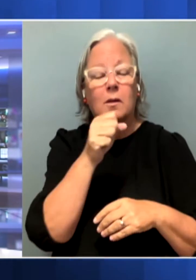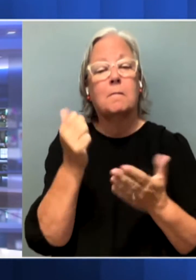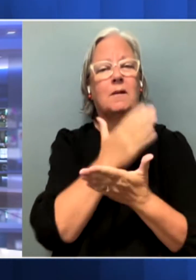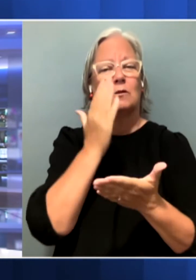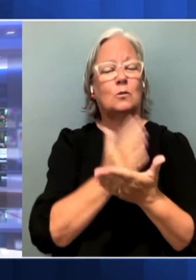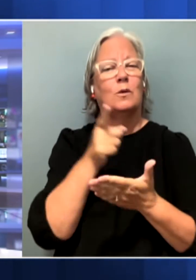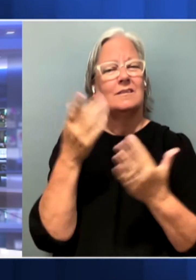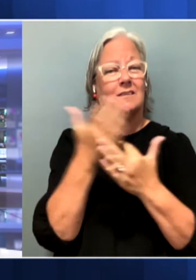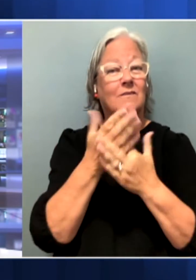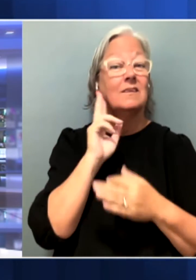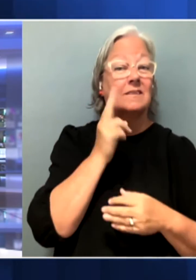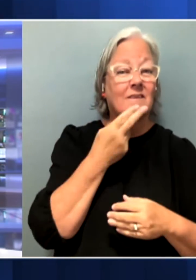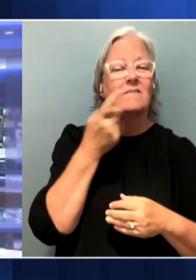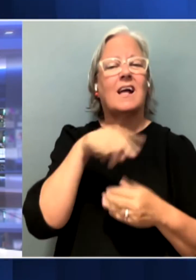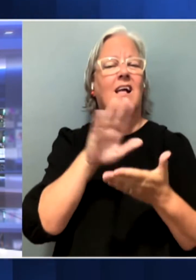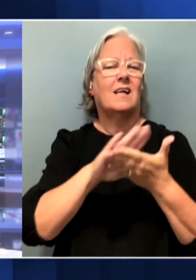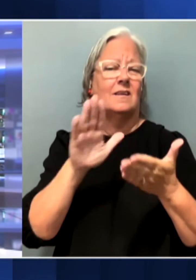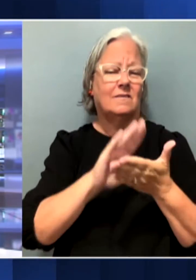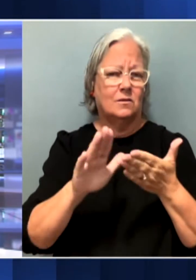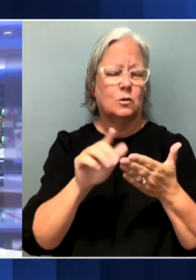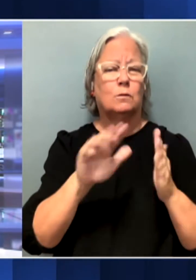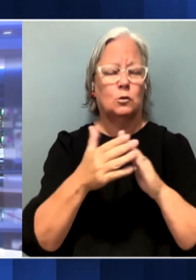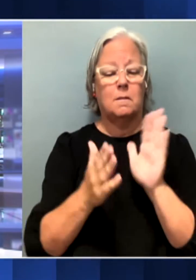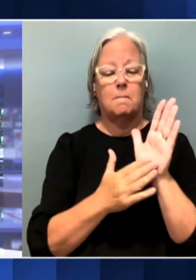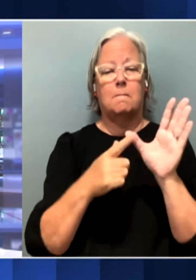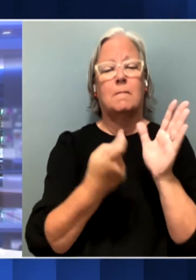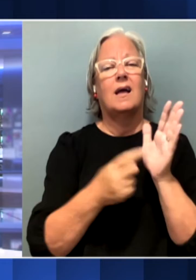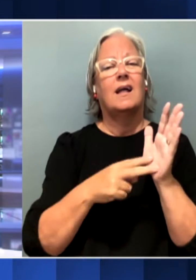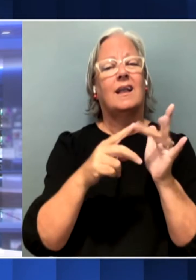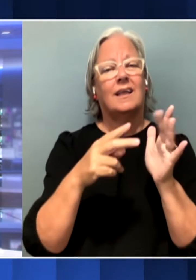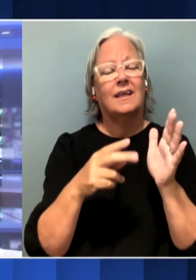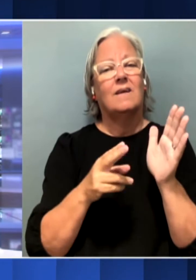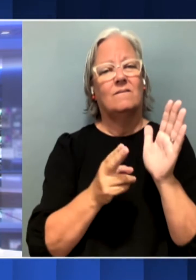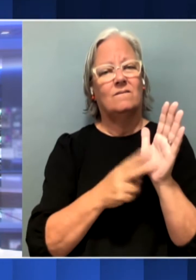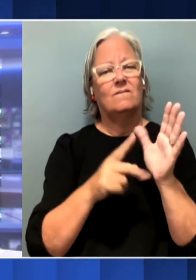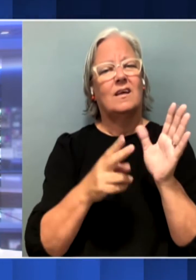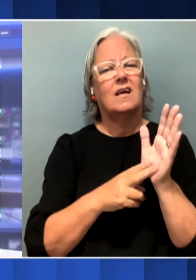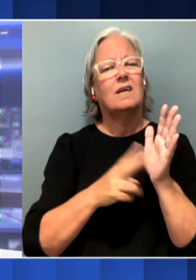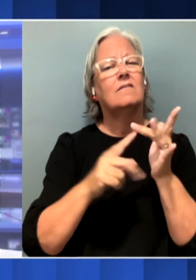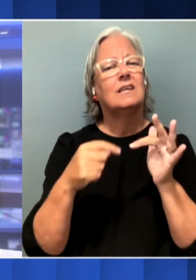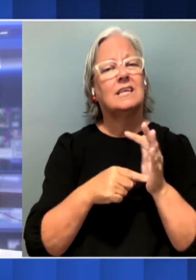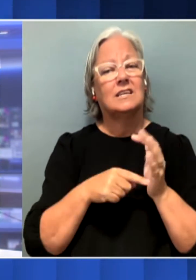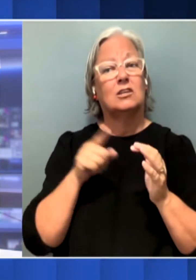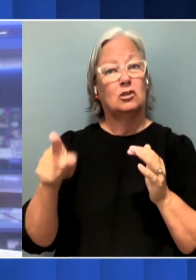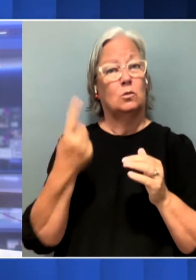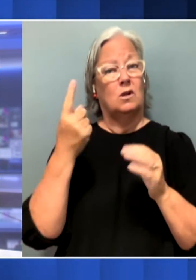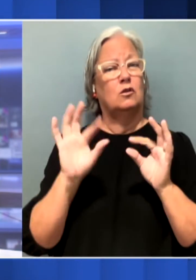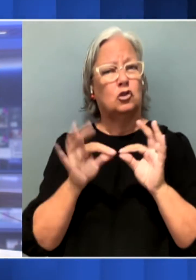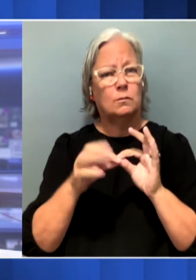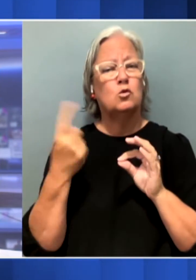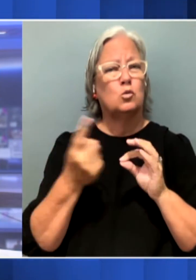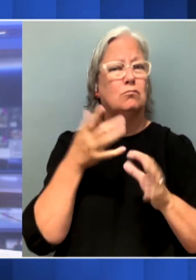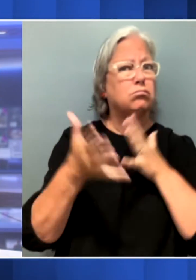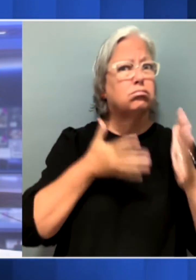and hard of hearing community. Marnie Van Vliet is an Auslan interpreter who's signed some of the biggest artists in the world,